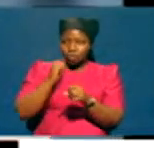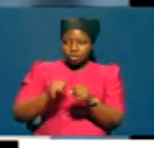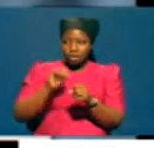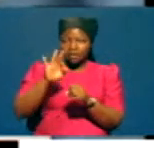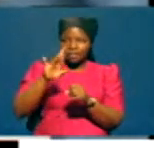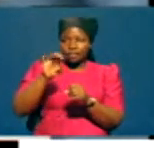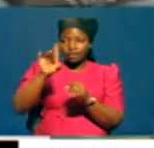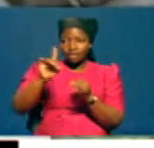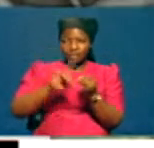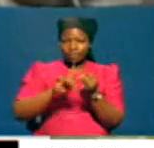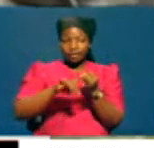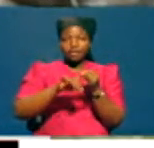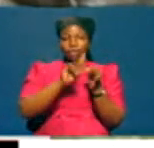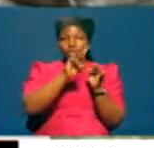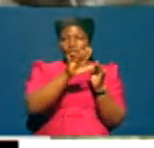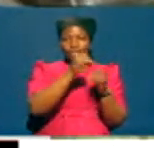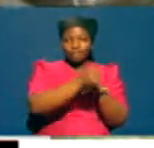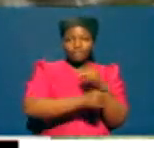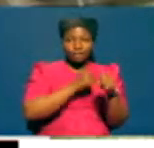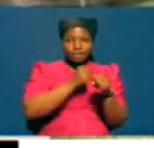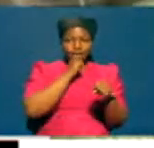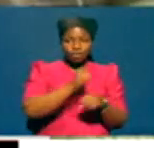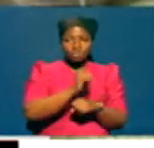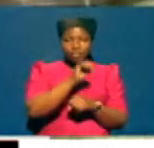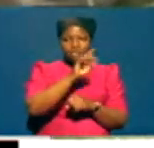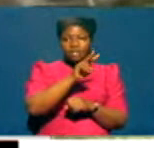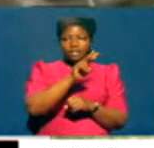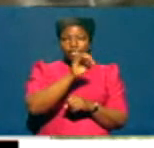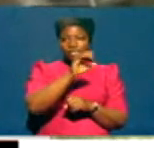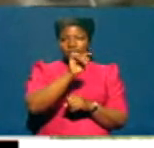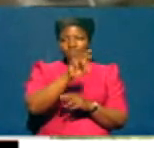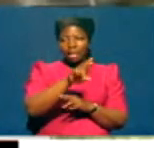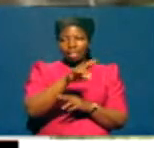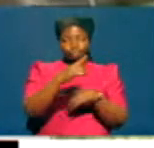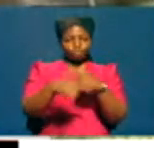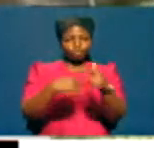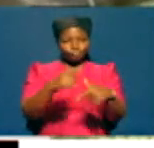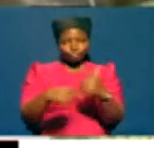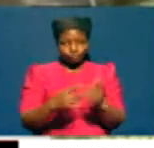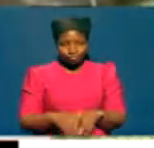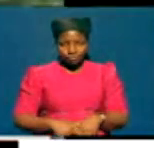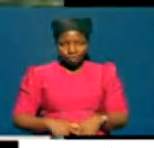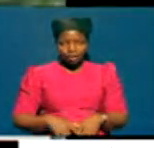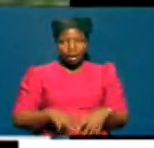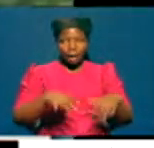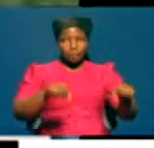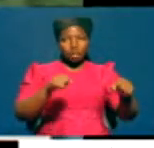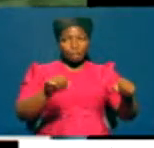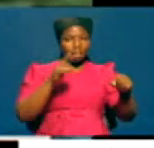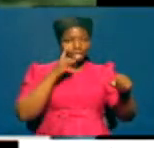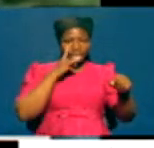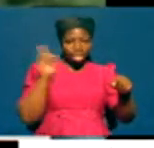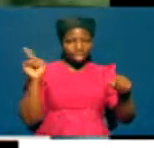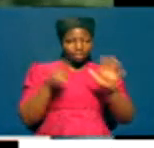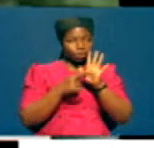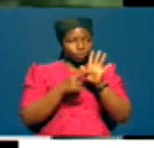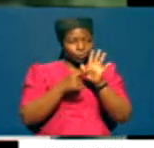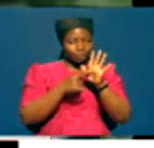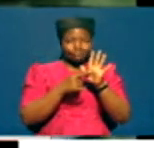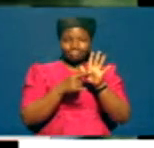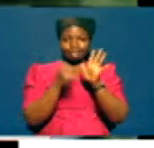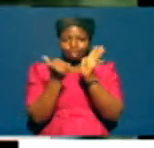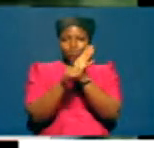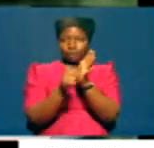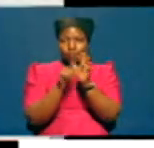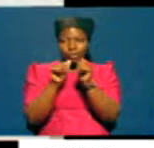Mwangi, are underway. The charred parts of their motorbikes telling the tales of the ordeal they faced. The two brothers were lynched